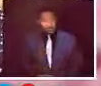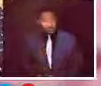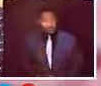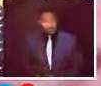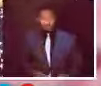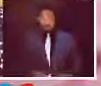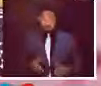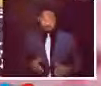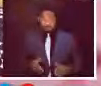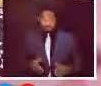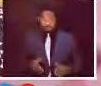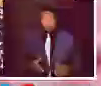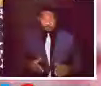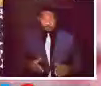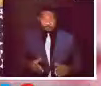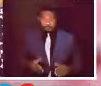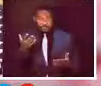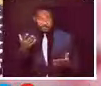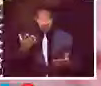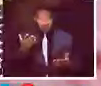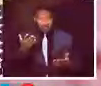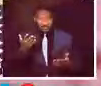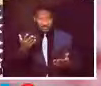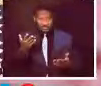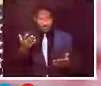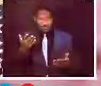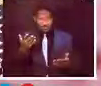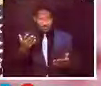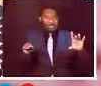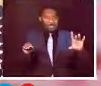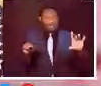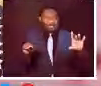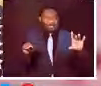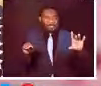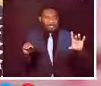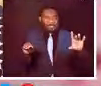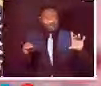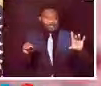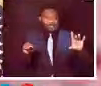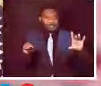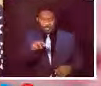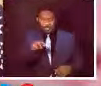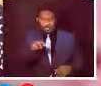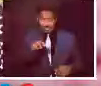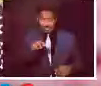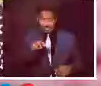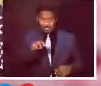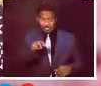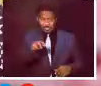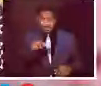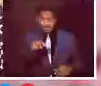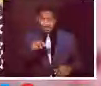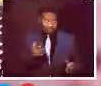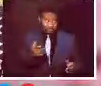this side of the House, Parliament, is 32%, 68%. We are 32%.